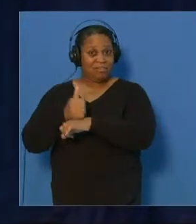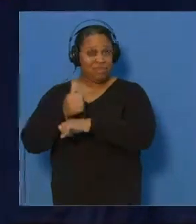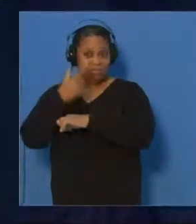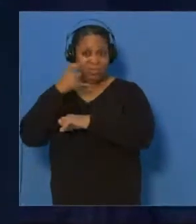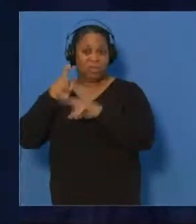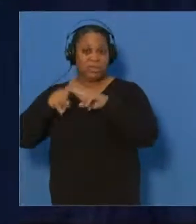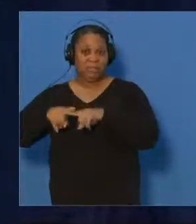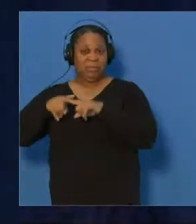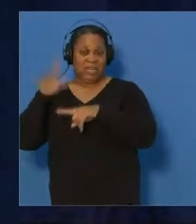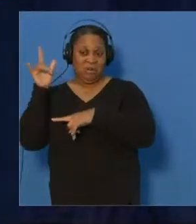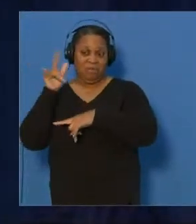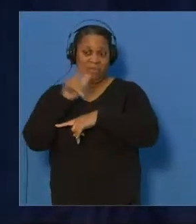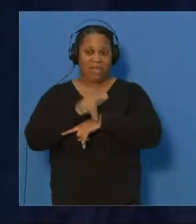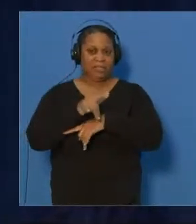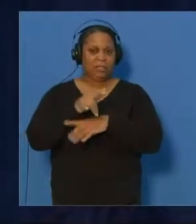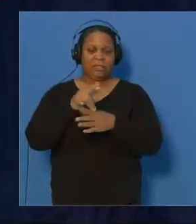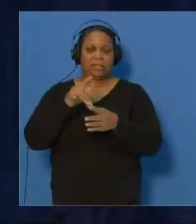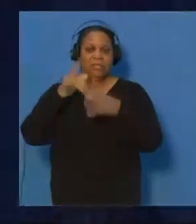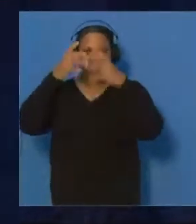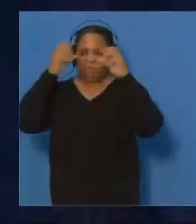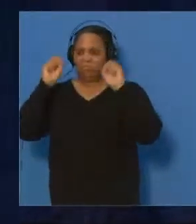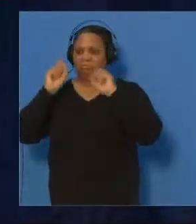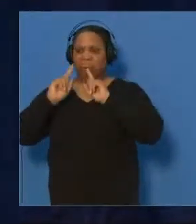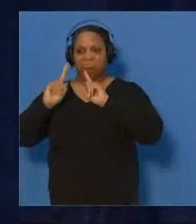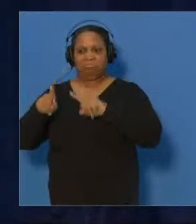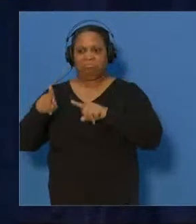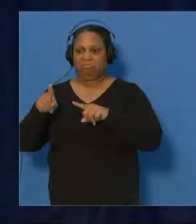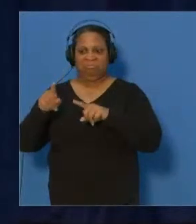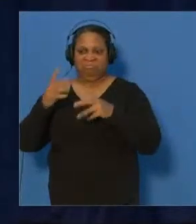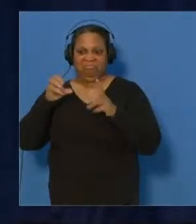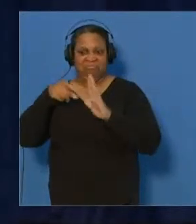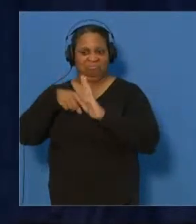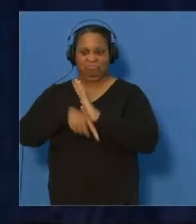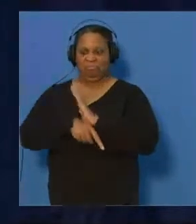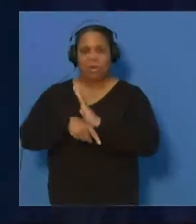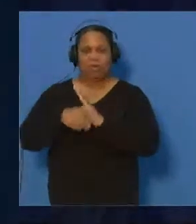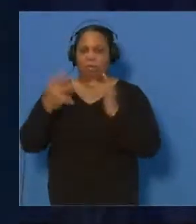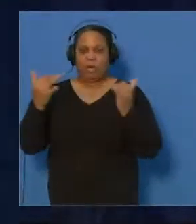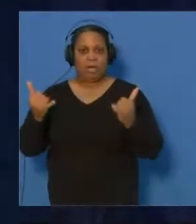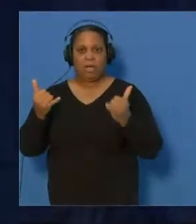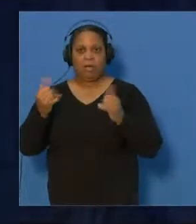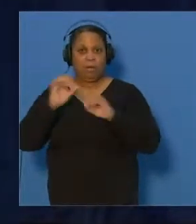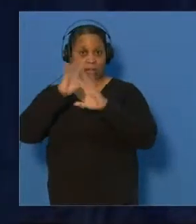flights? I don't want to speak too deeply on it. I think that everyone knows that